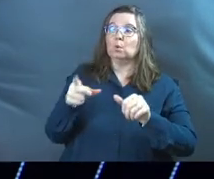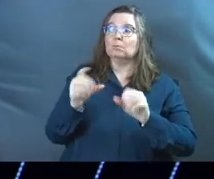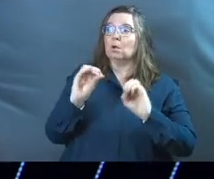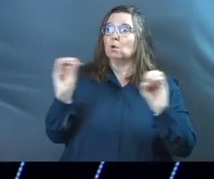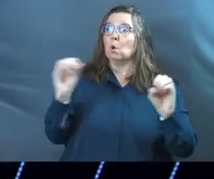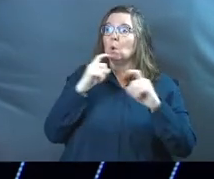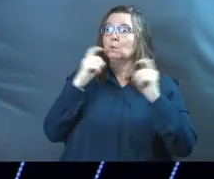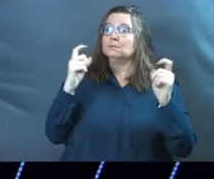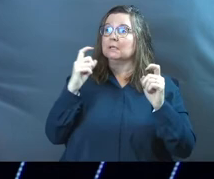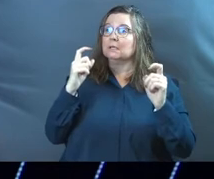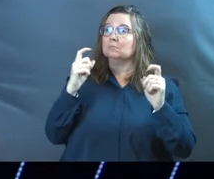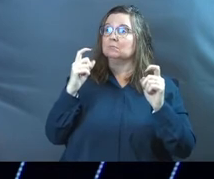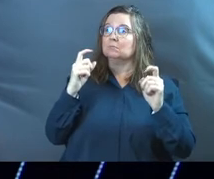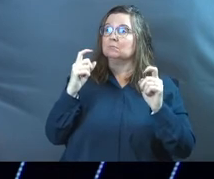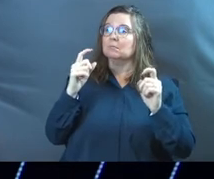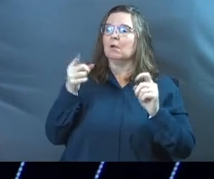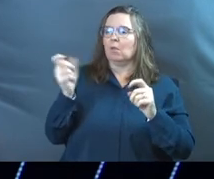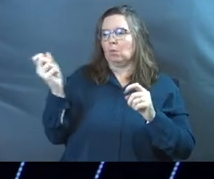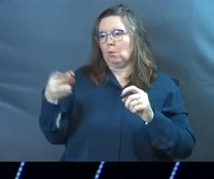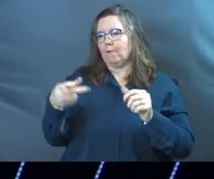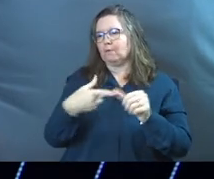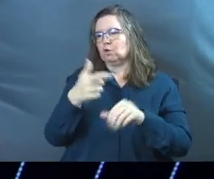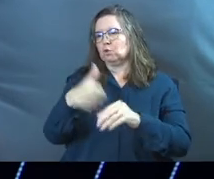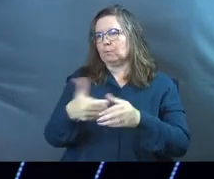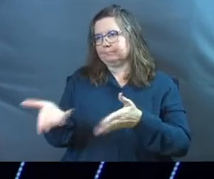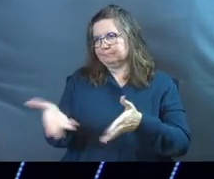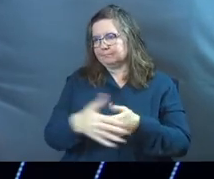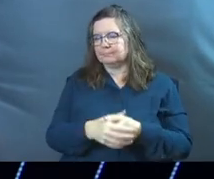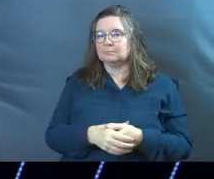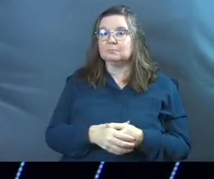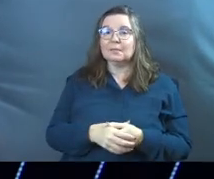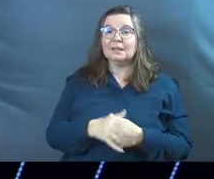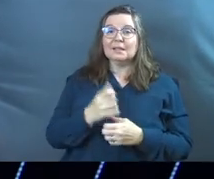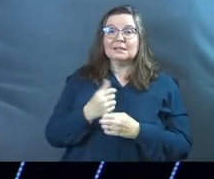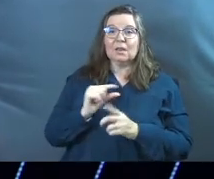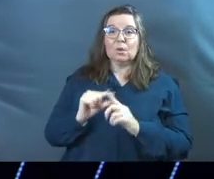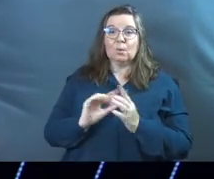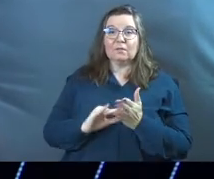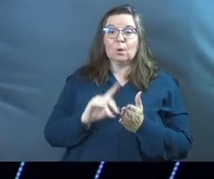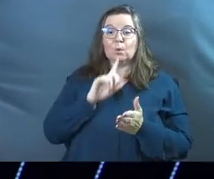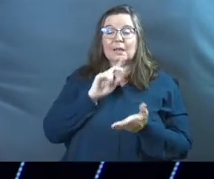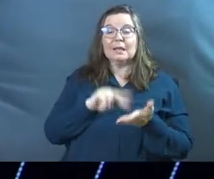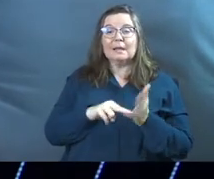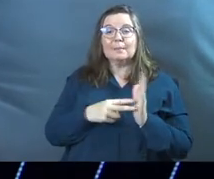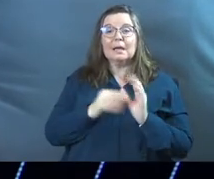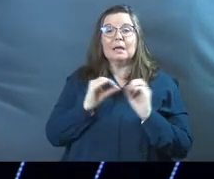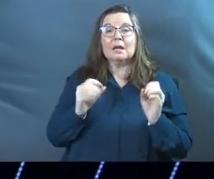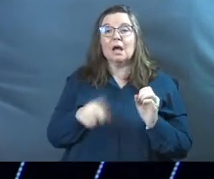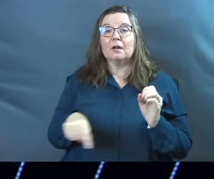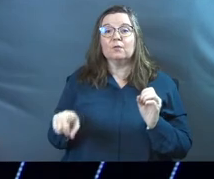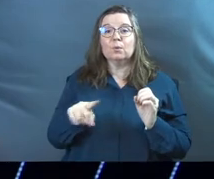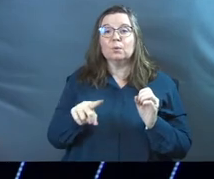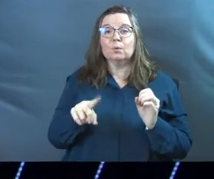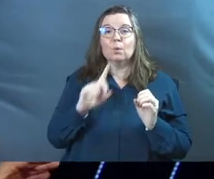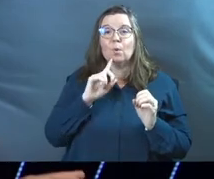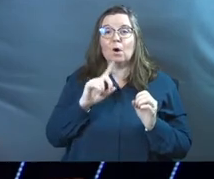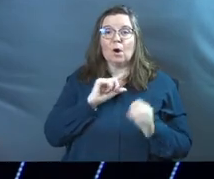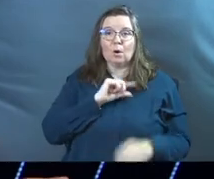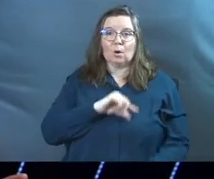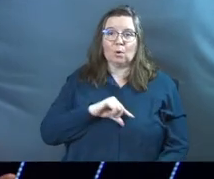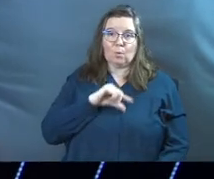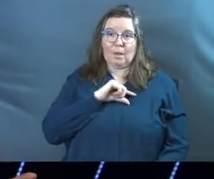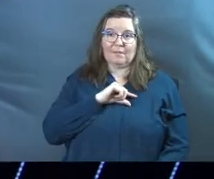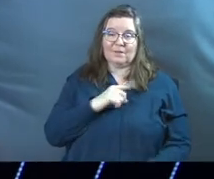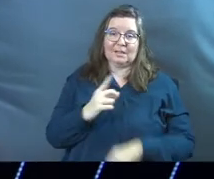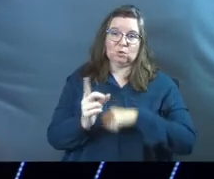cast the first stone. So that's him taking that word forgiveness and saying, this is what it really means. It means that none of you are